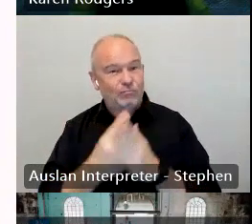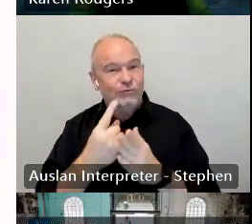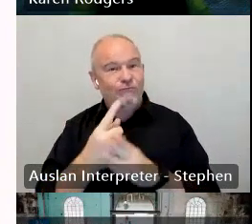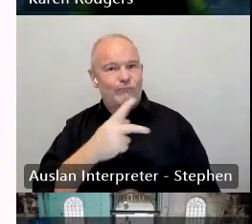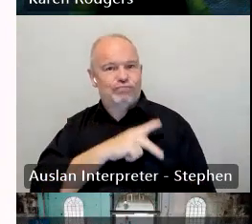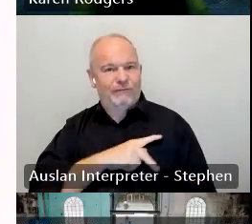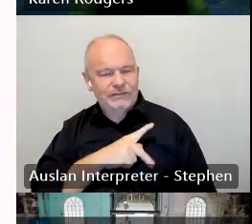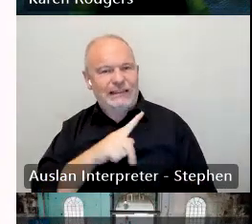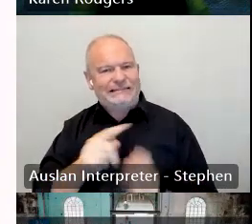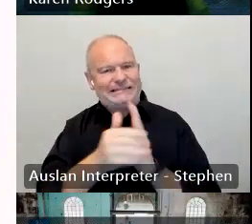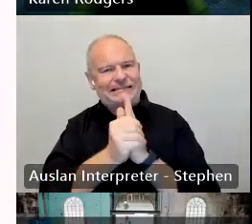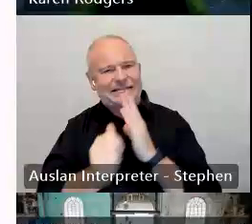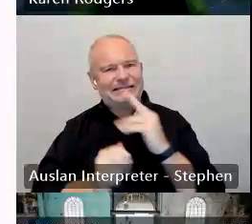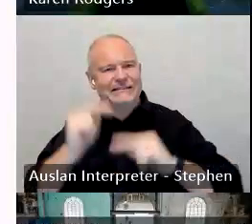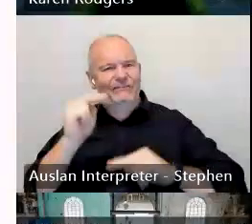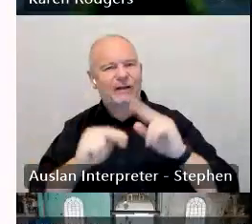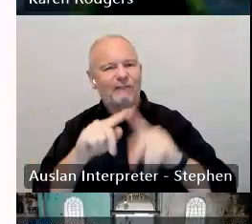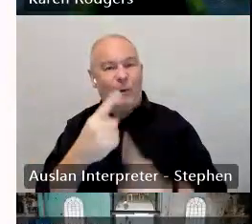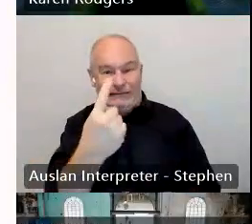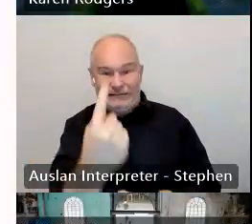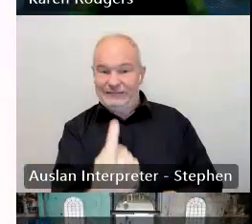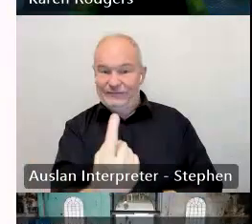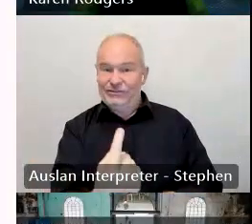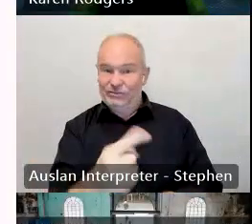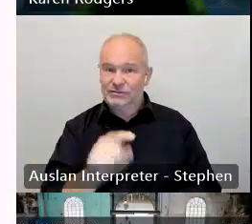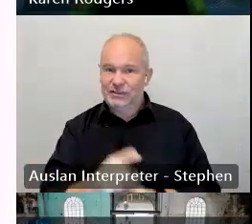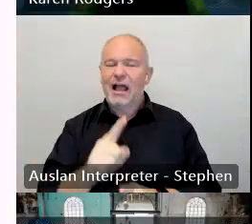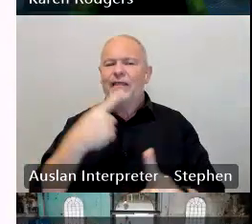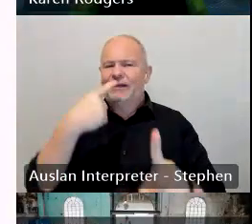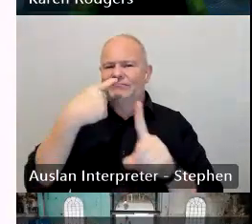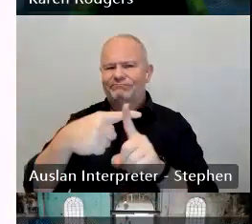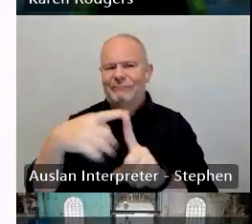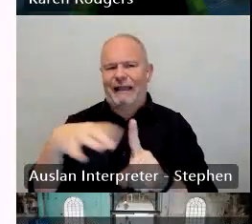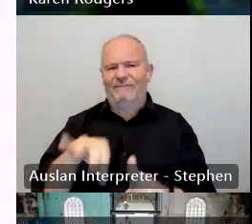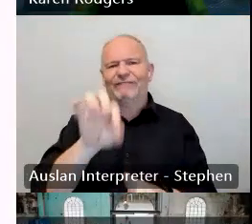and skills development for individuals, target investment to address